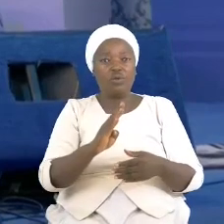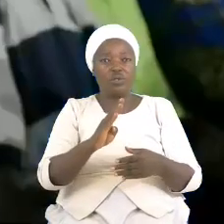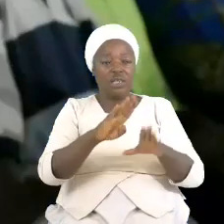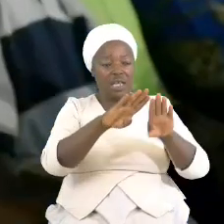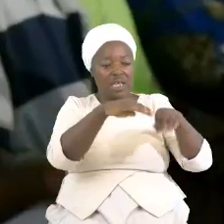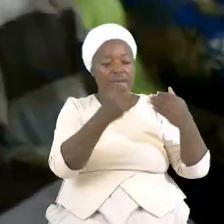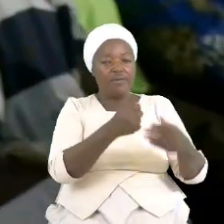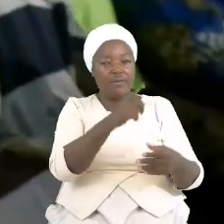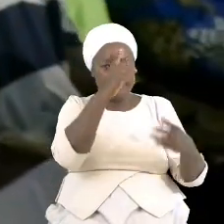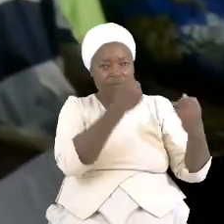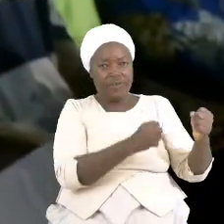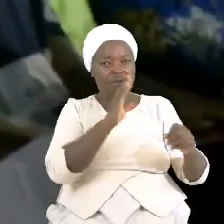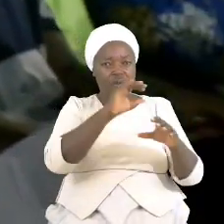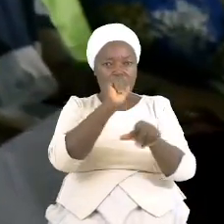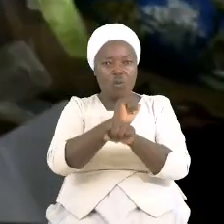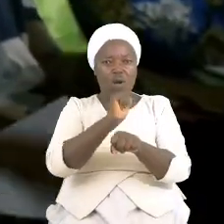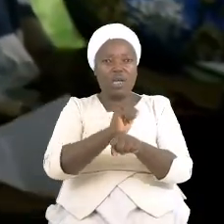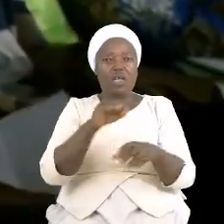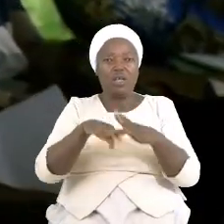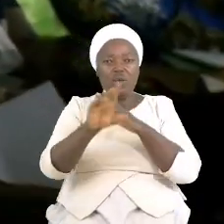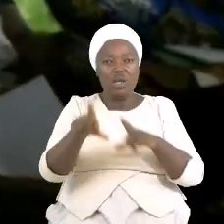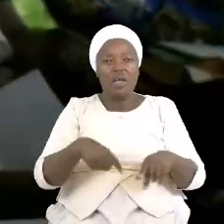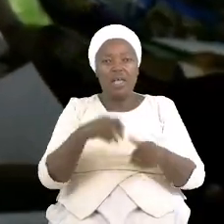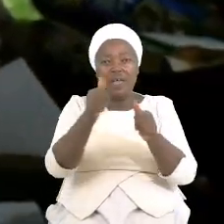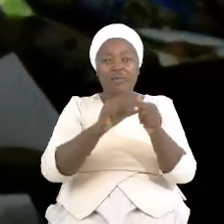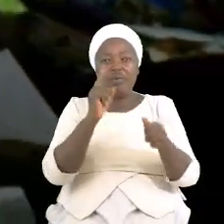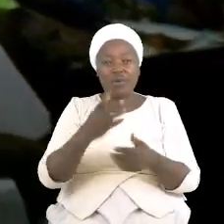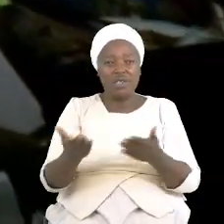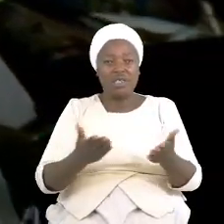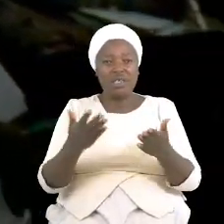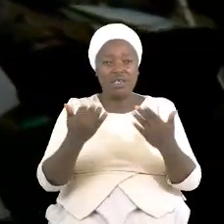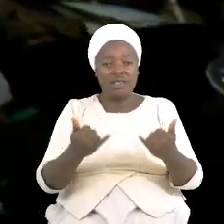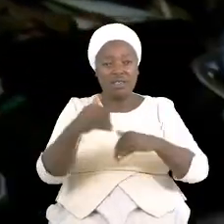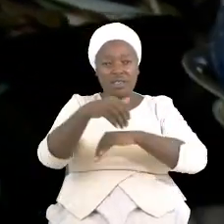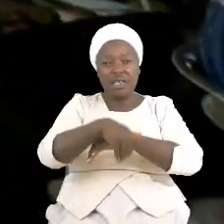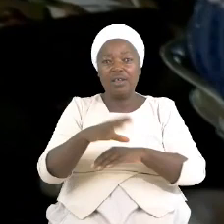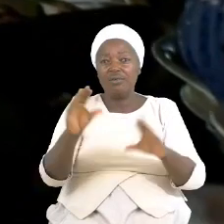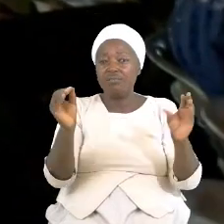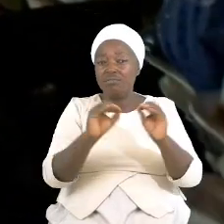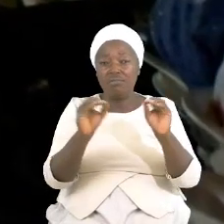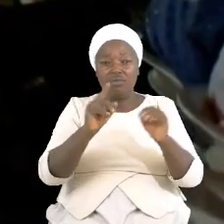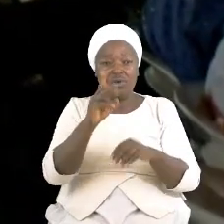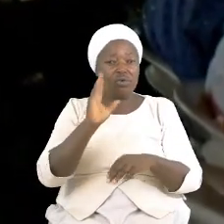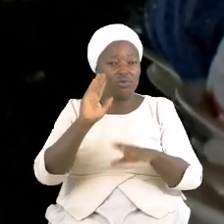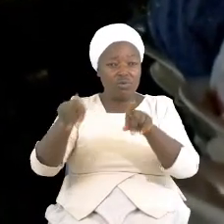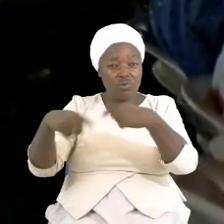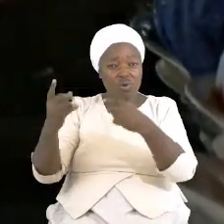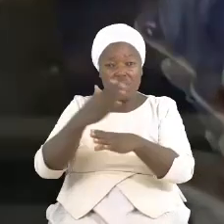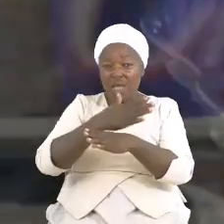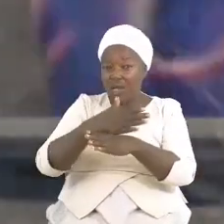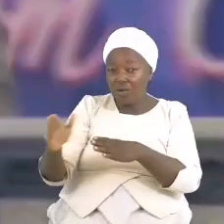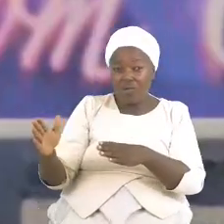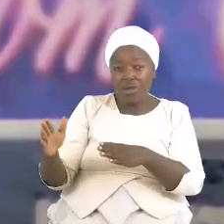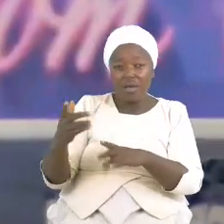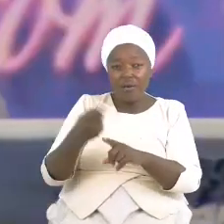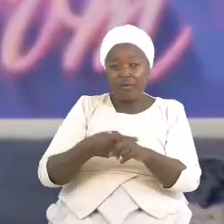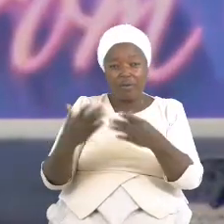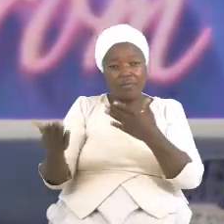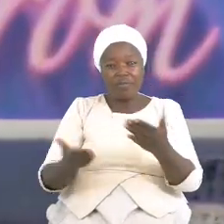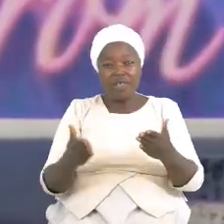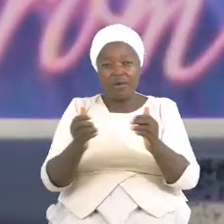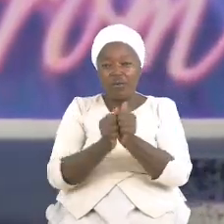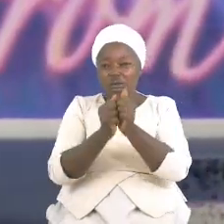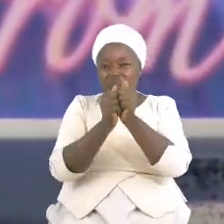life. Everyone here tonight, nobody should go away from here